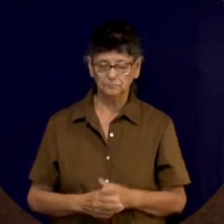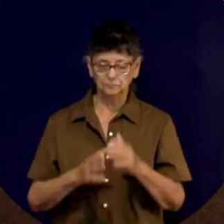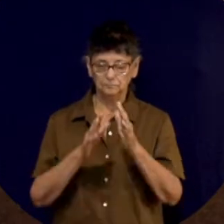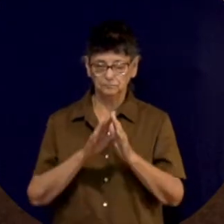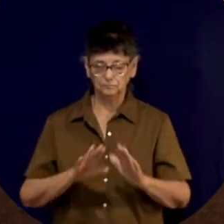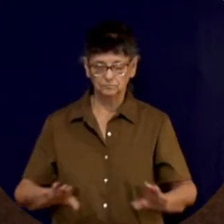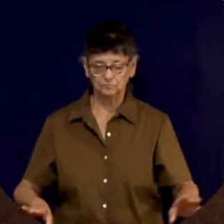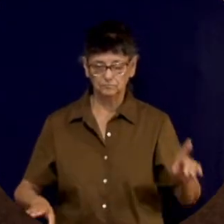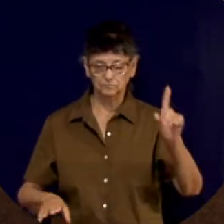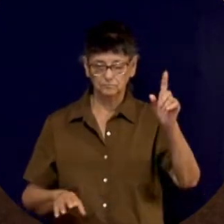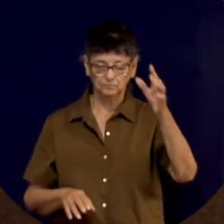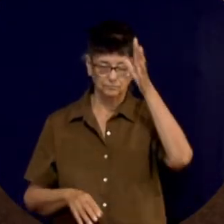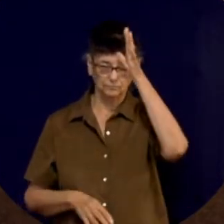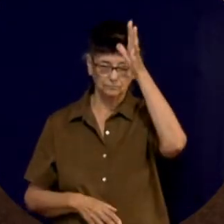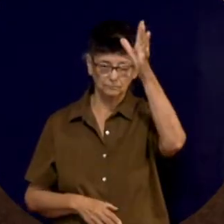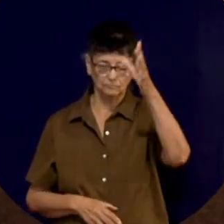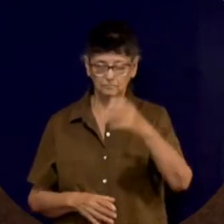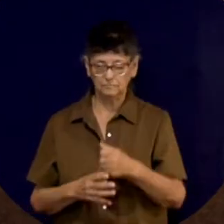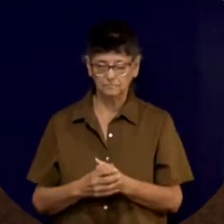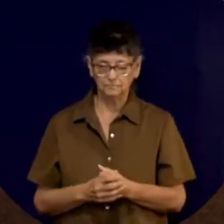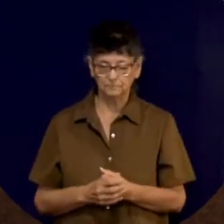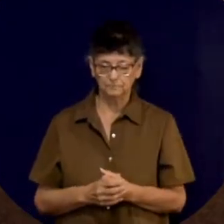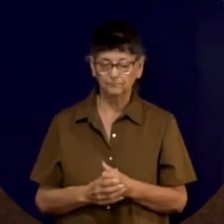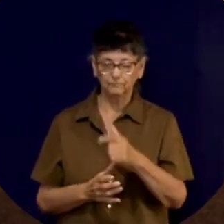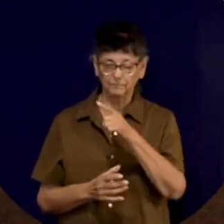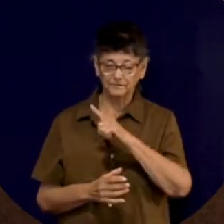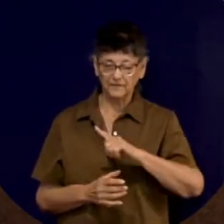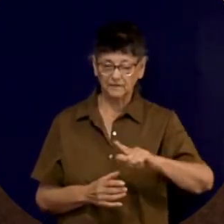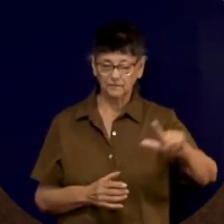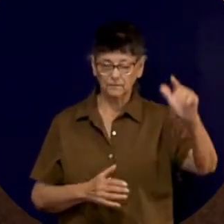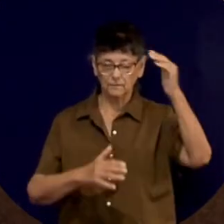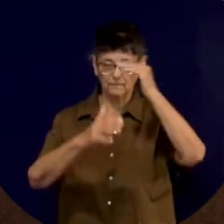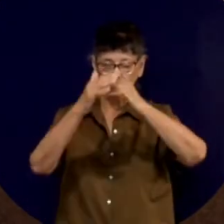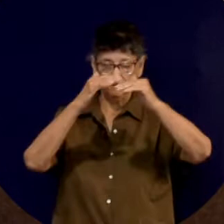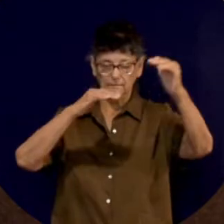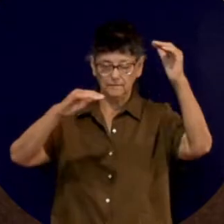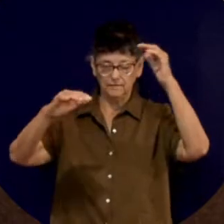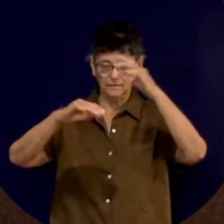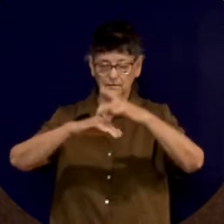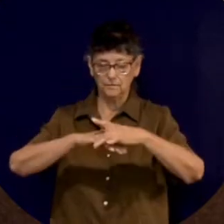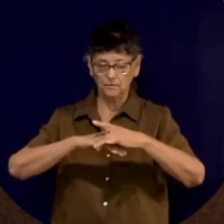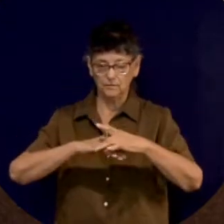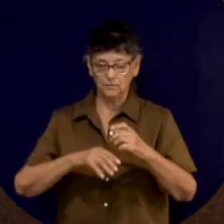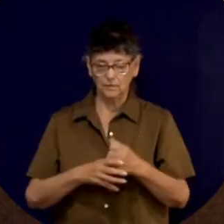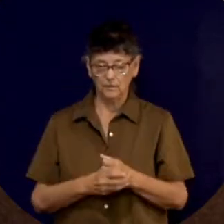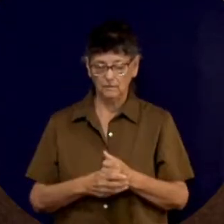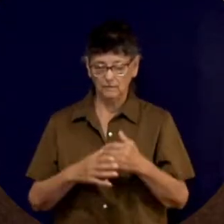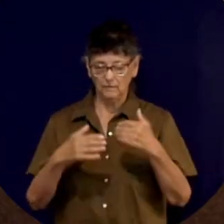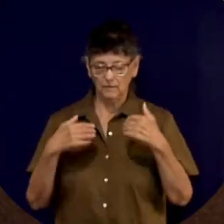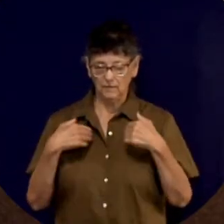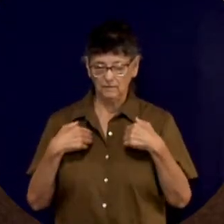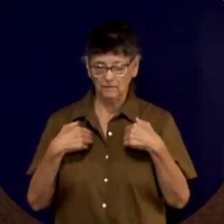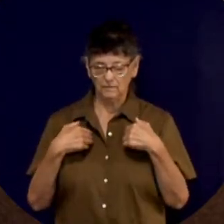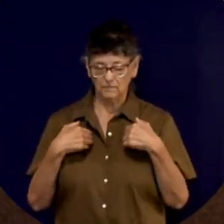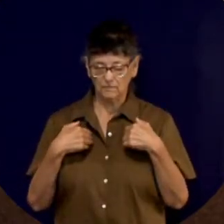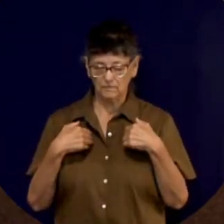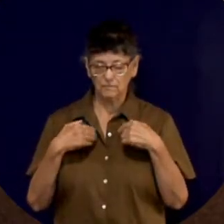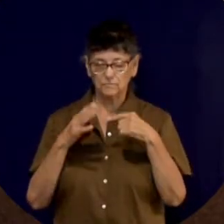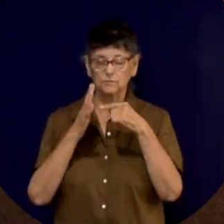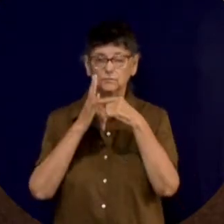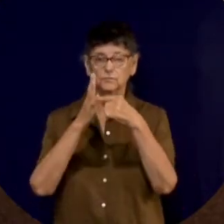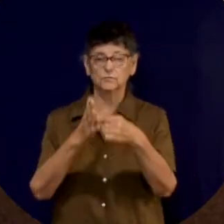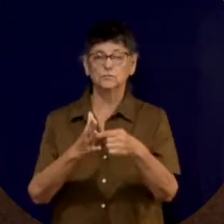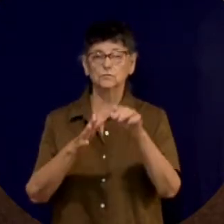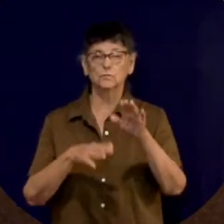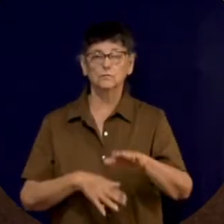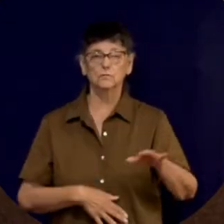Blessed are you, Father, Lord of heaven and earth. You have revealed to